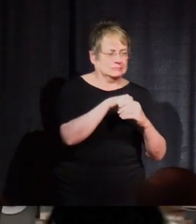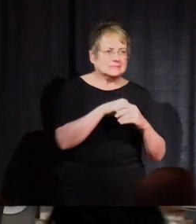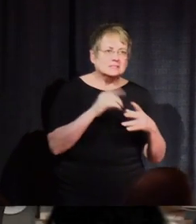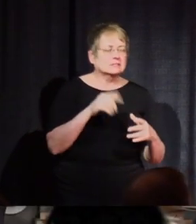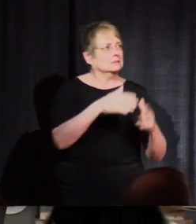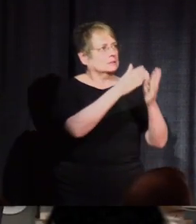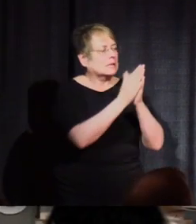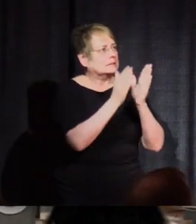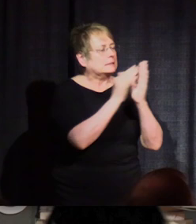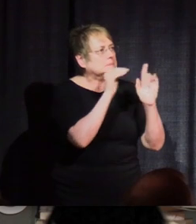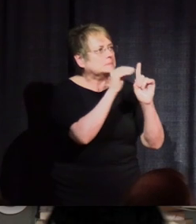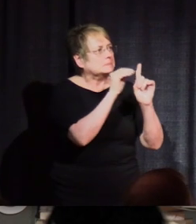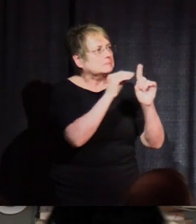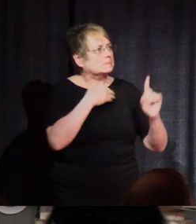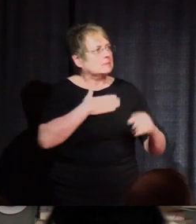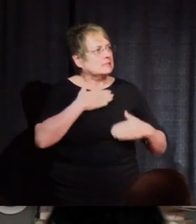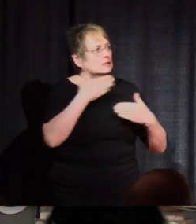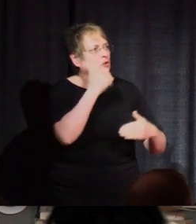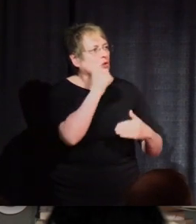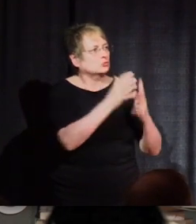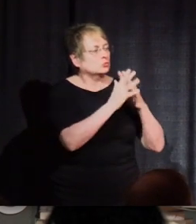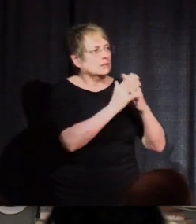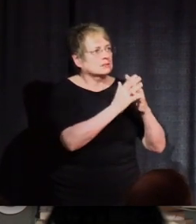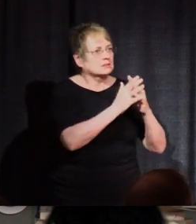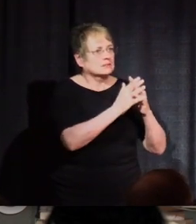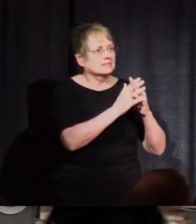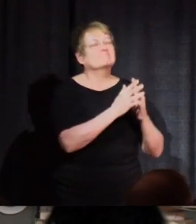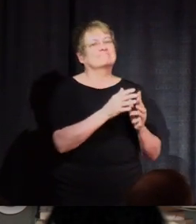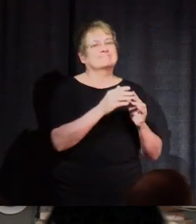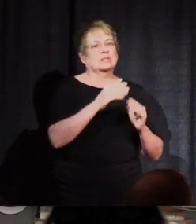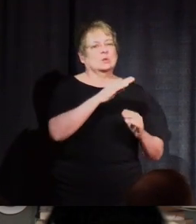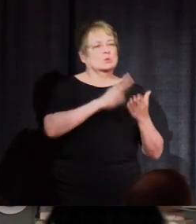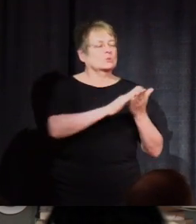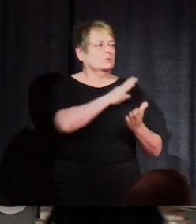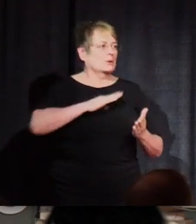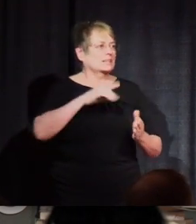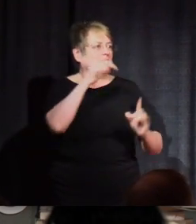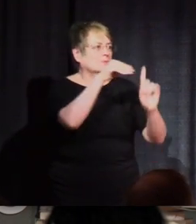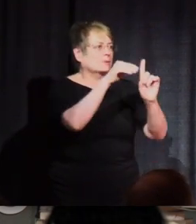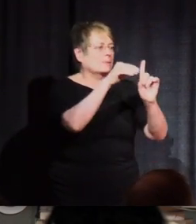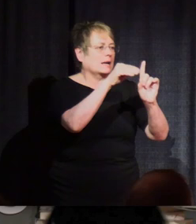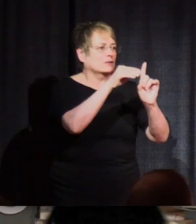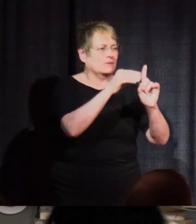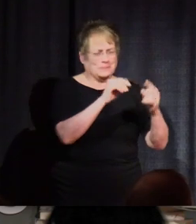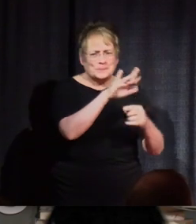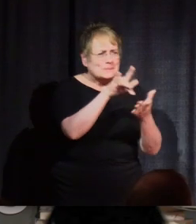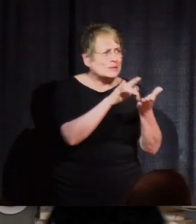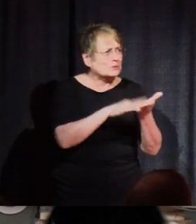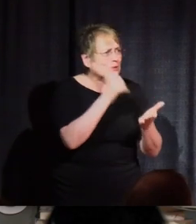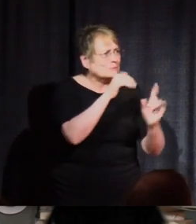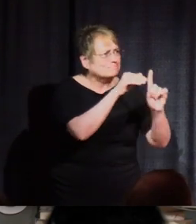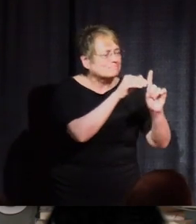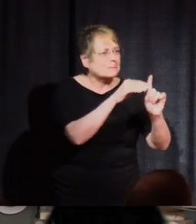petition the school board to allow girls to wrestle they needed a reminder from a middle school girl about title ix the